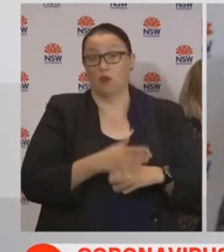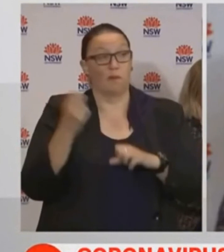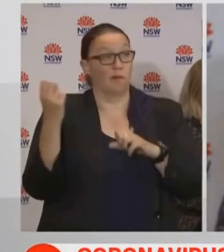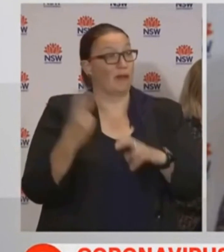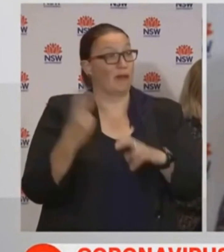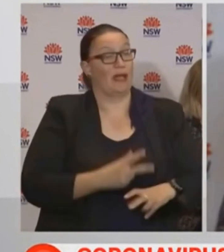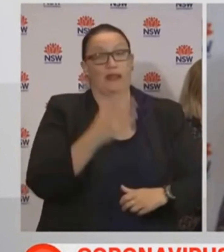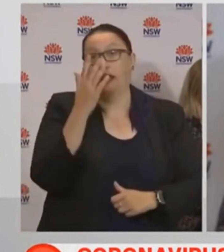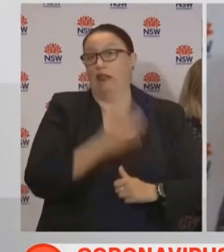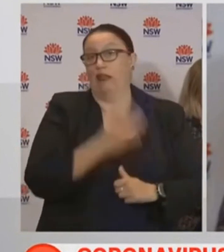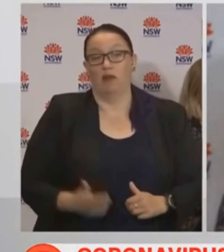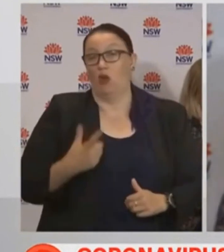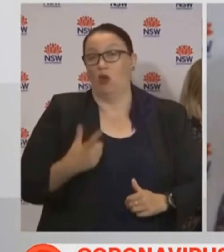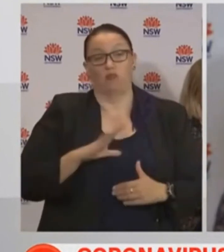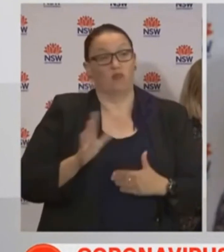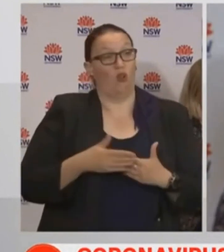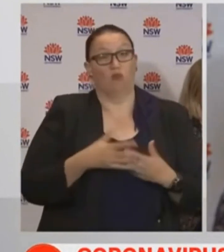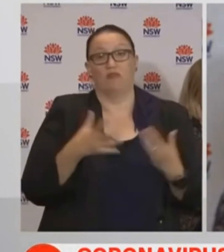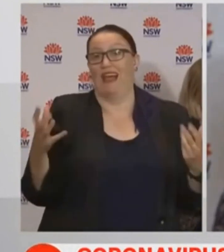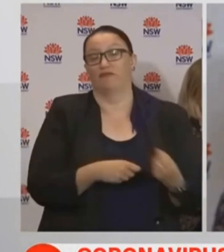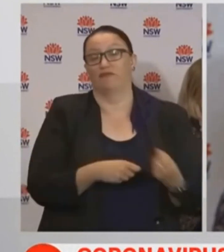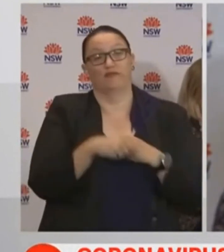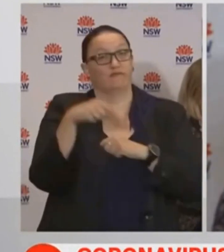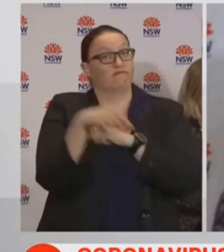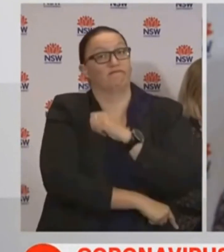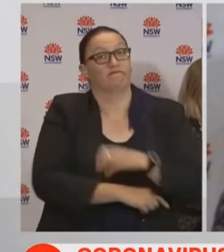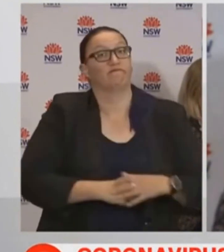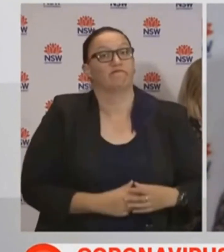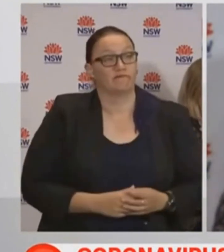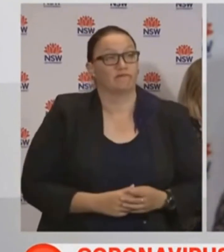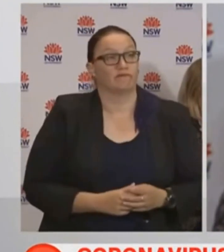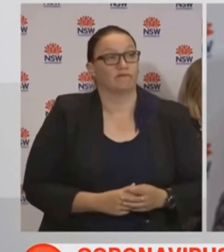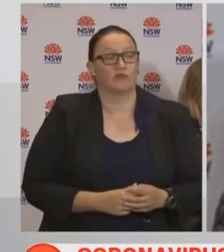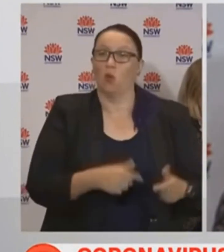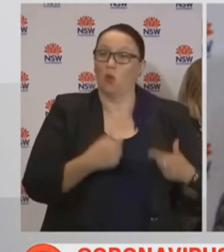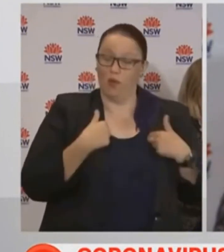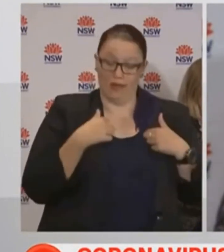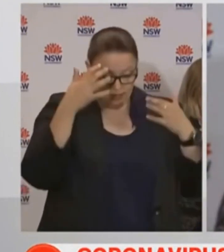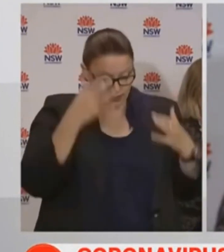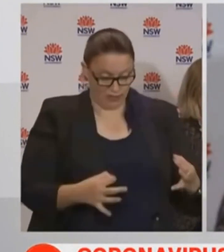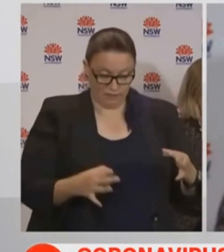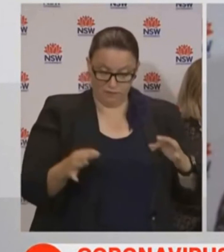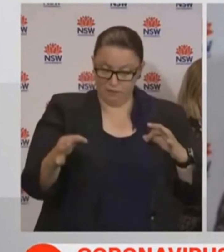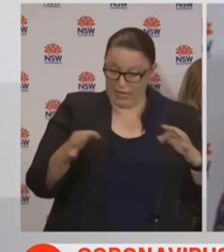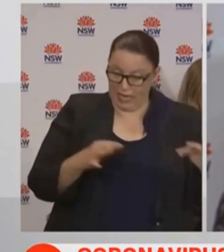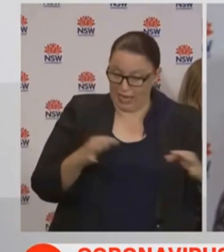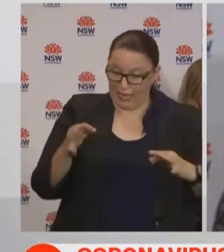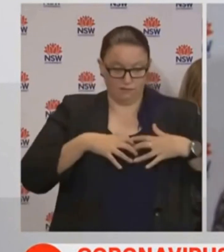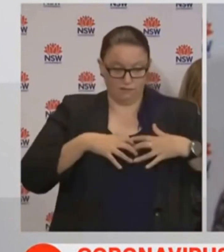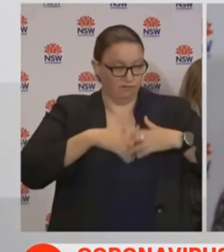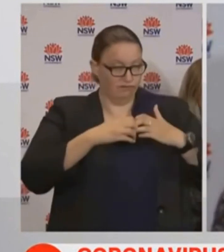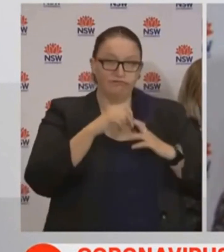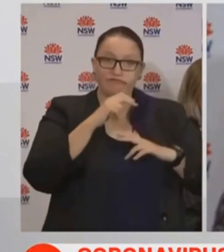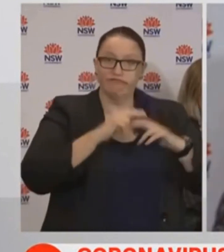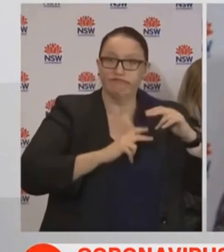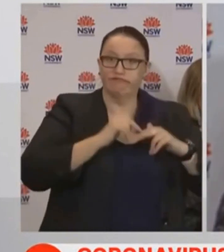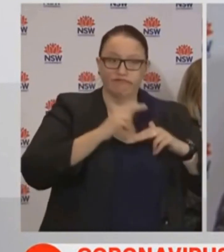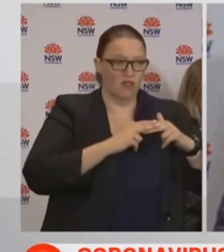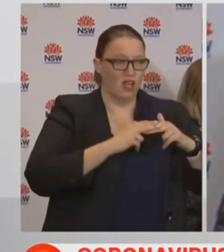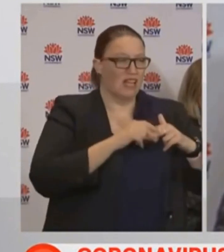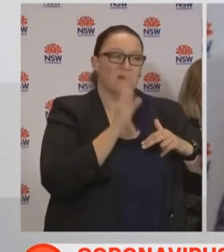why, whether it's through the planning system, whether it's through infrastructure, whether it's through opening up sections of the community that were